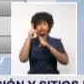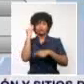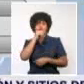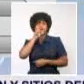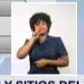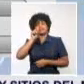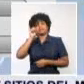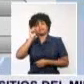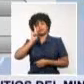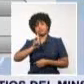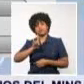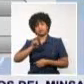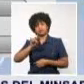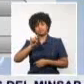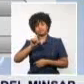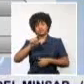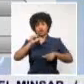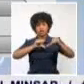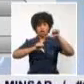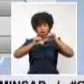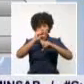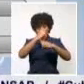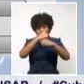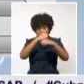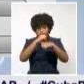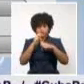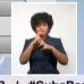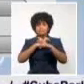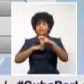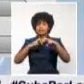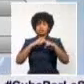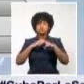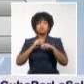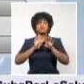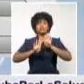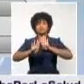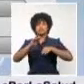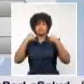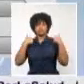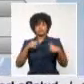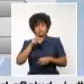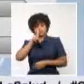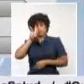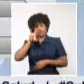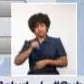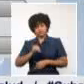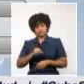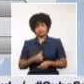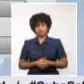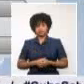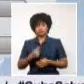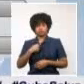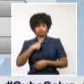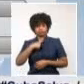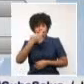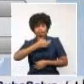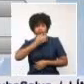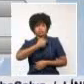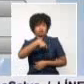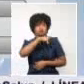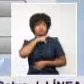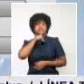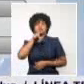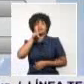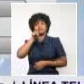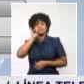Havana 285, the Brother Amejera's Hospital 229, Villa Clara 216,